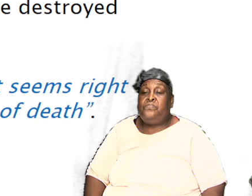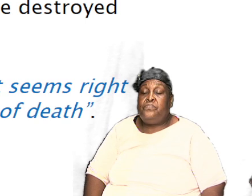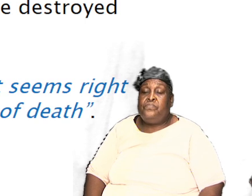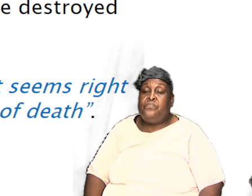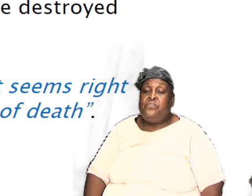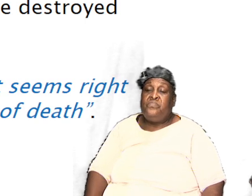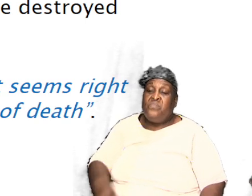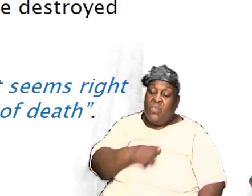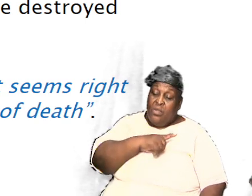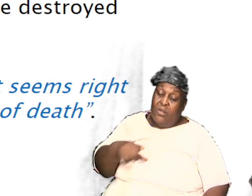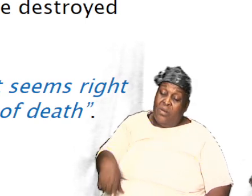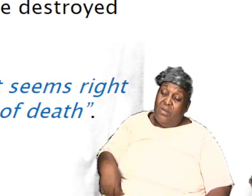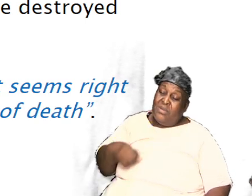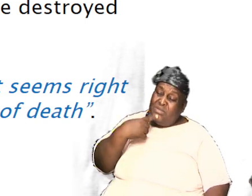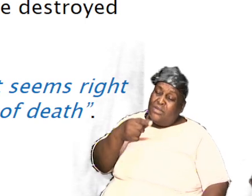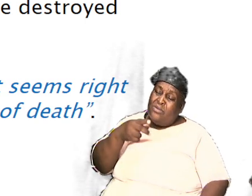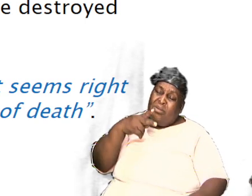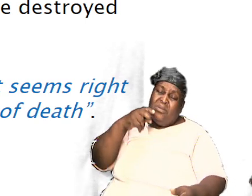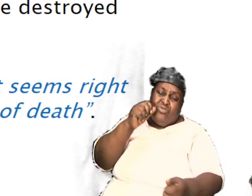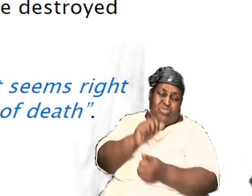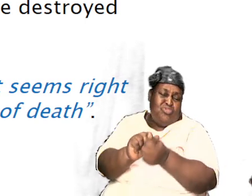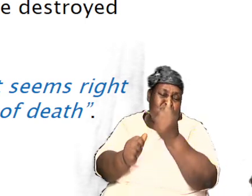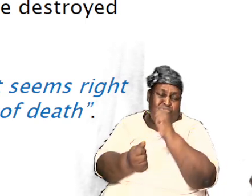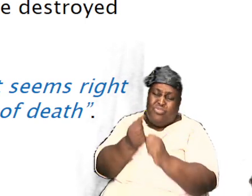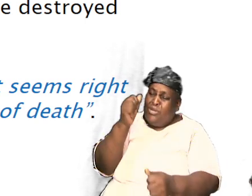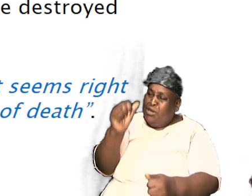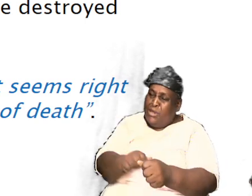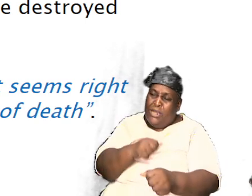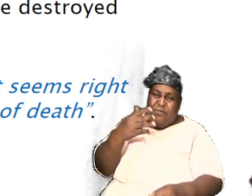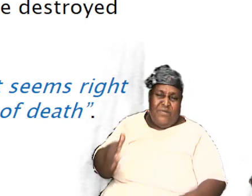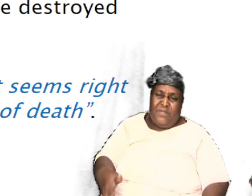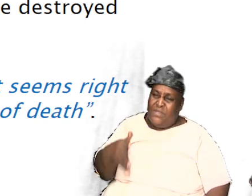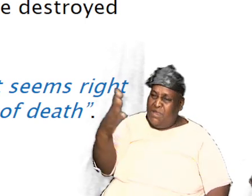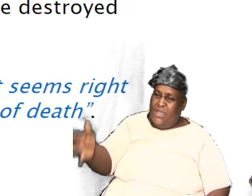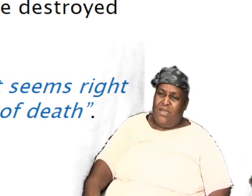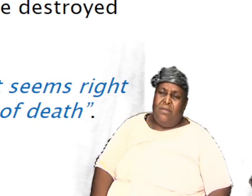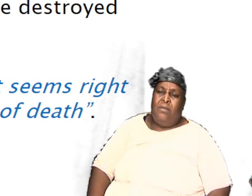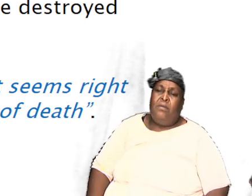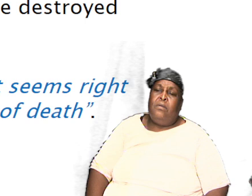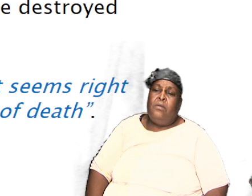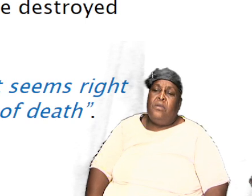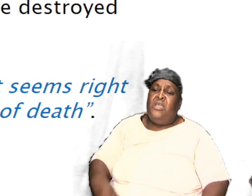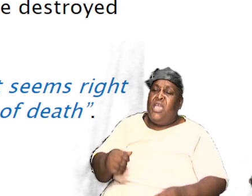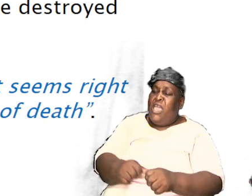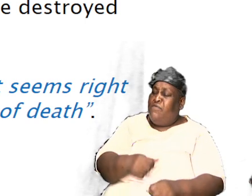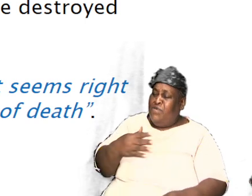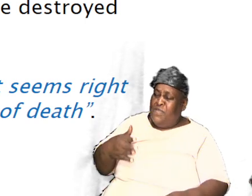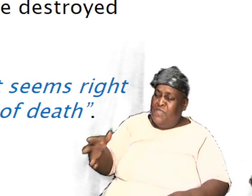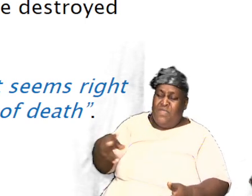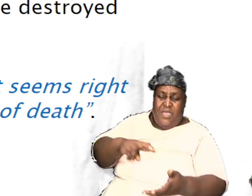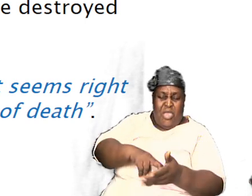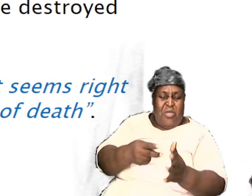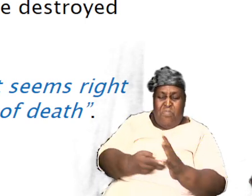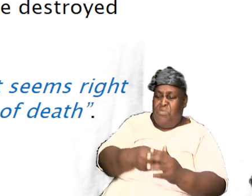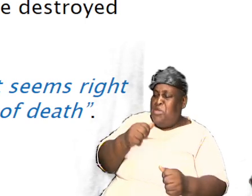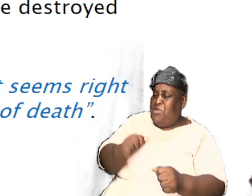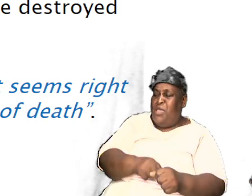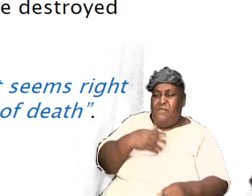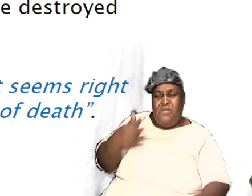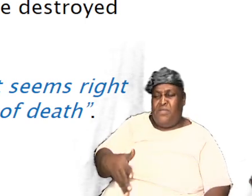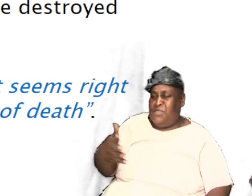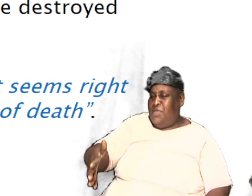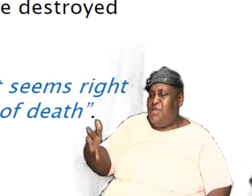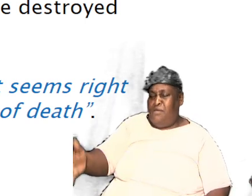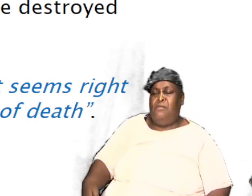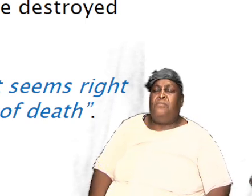The Lord said, kill everything. And we said it before, everything means everything. What part of everything you don't